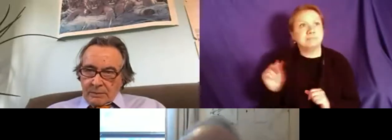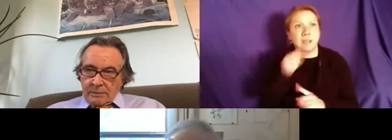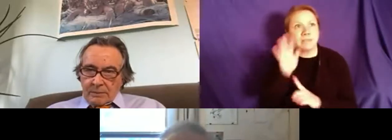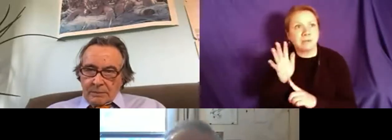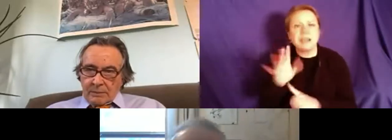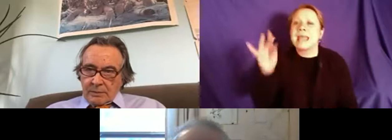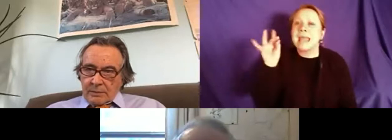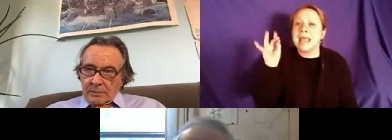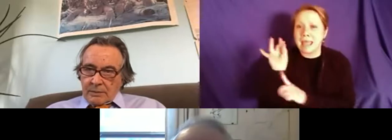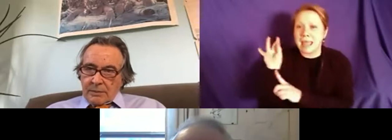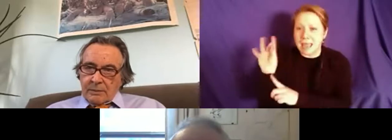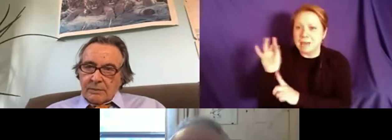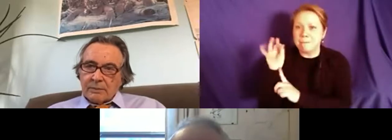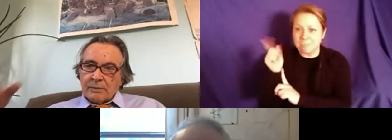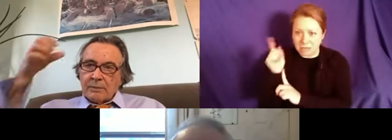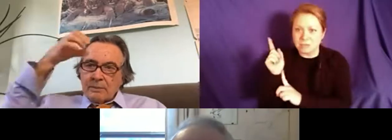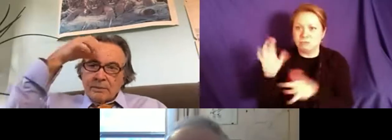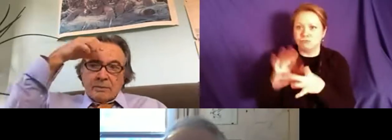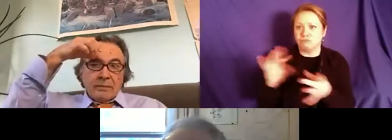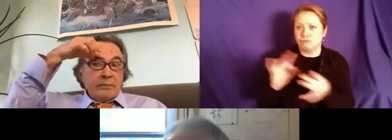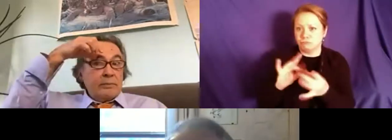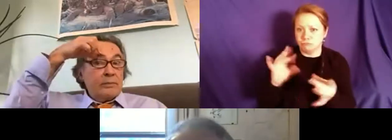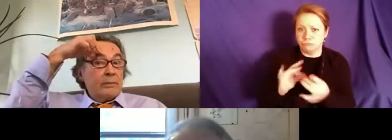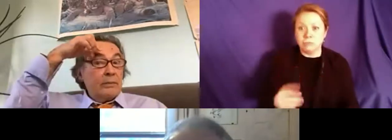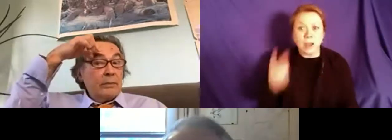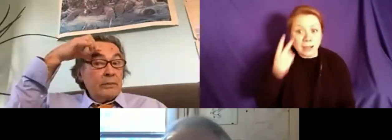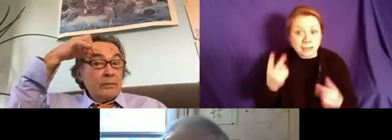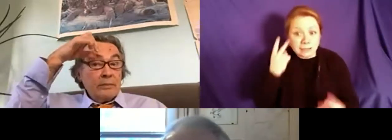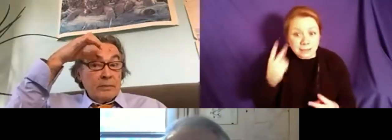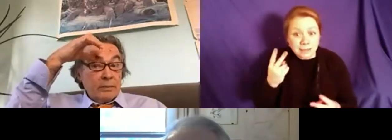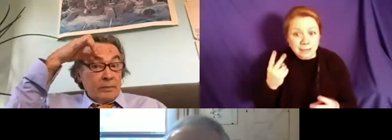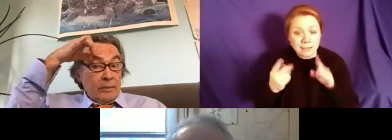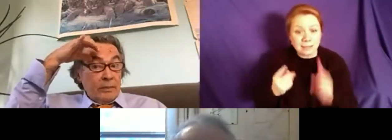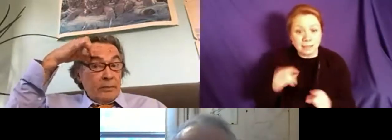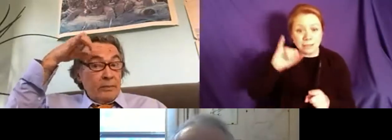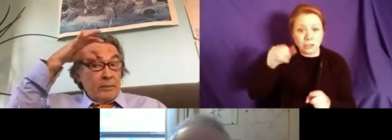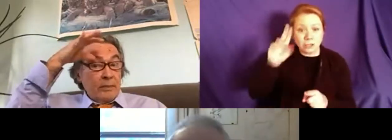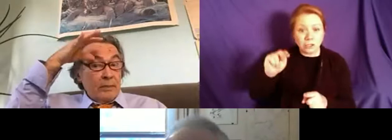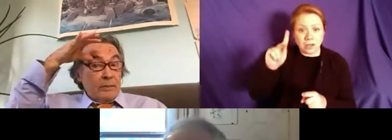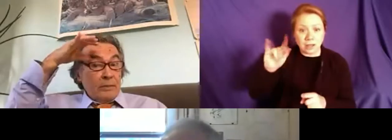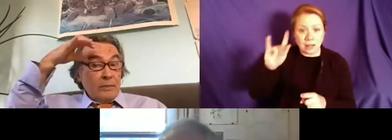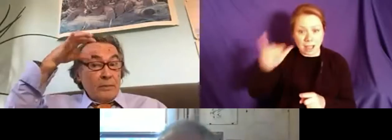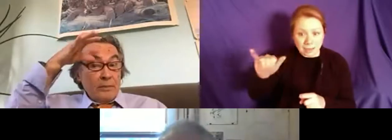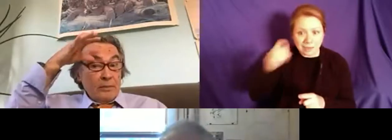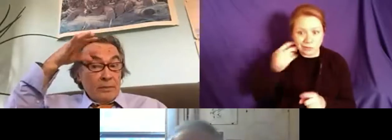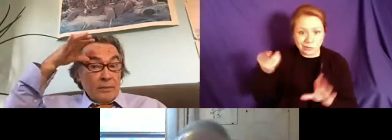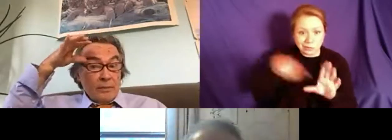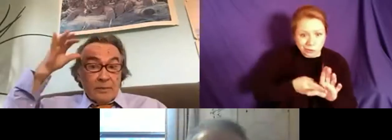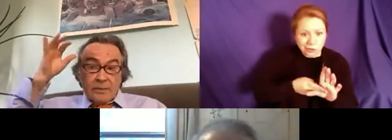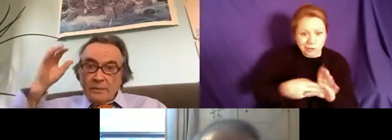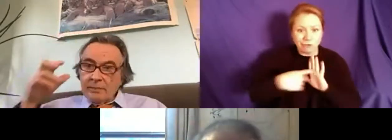about 8 minutes, I think is good. And I see on my screen that John Killacky just joined us. Representative